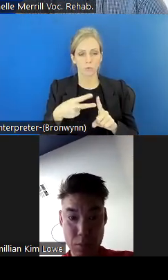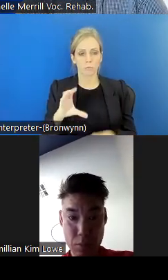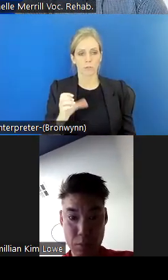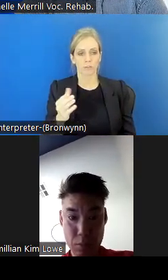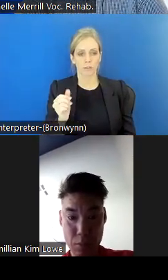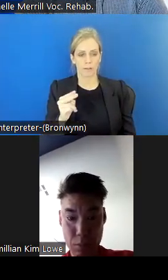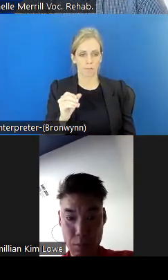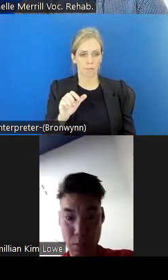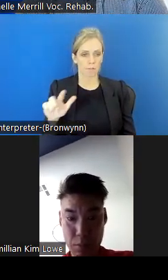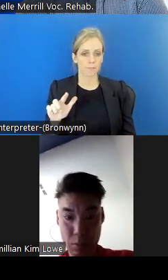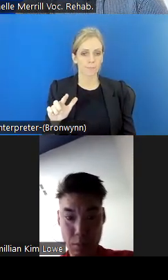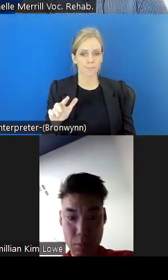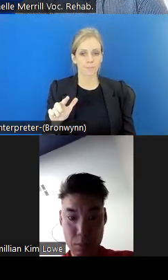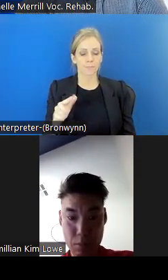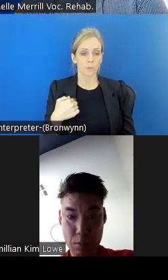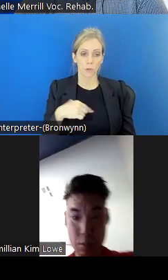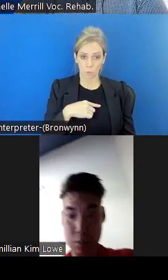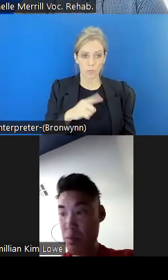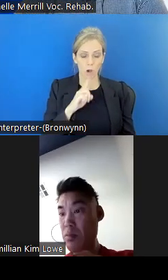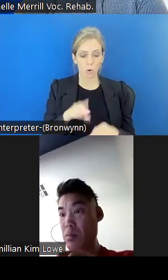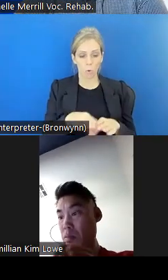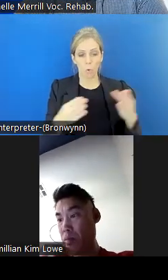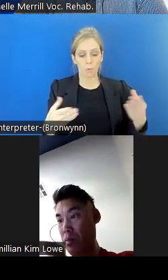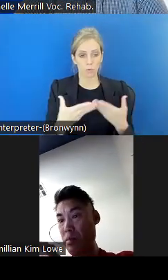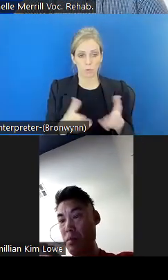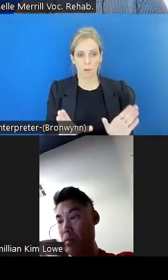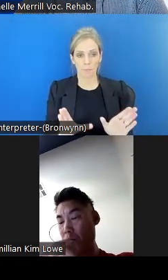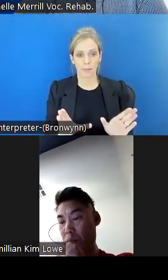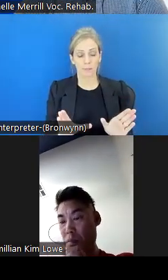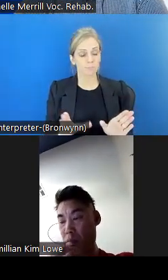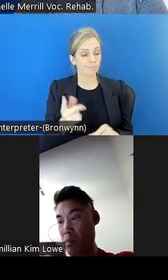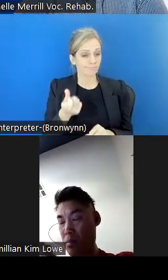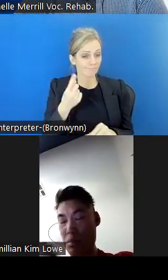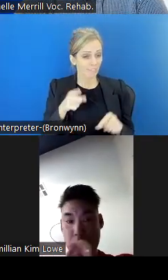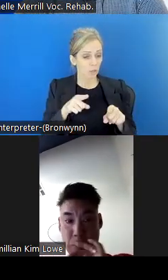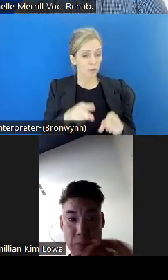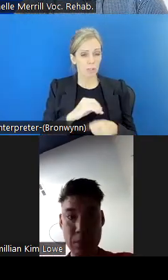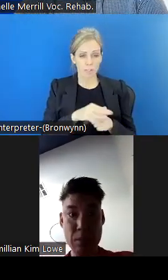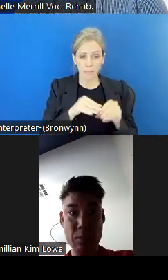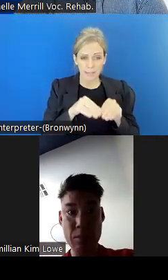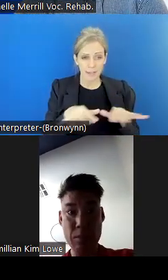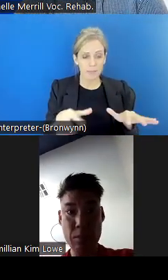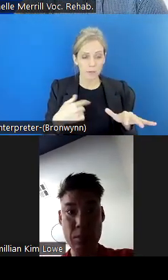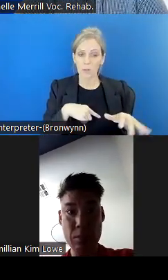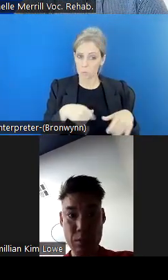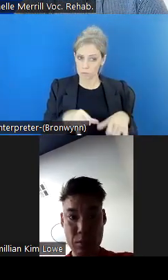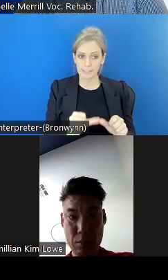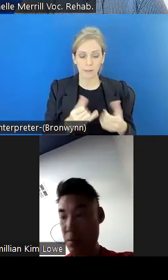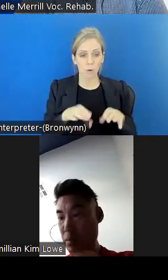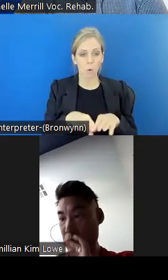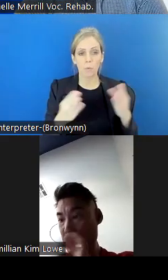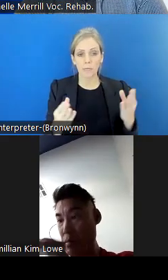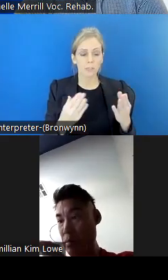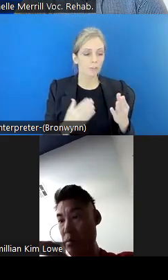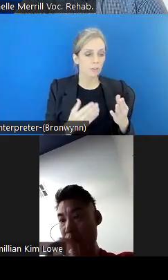the public. We never really were closed to the public, even during pandemic. We kept a skeleton crew in the offices, and everybody else